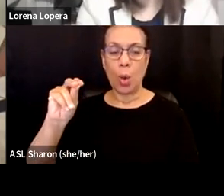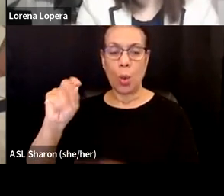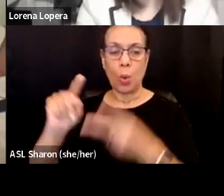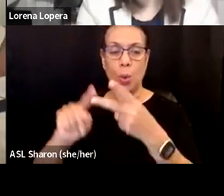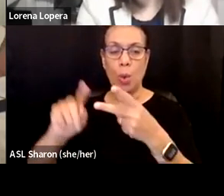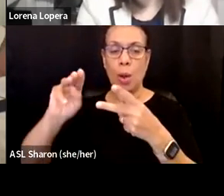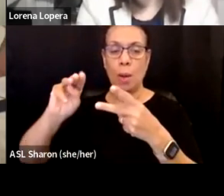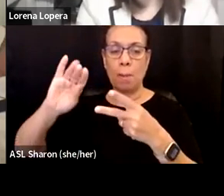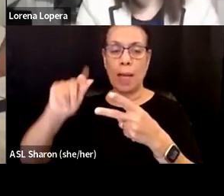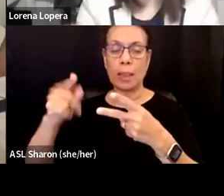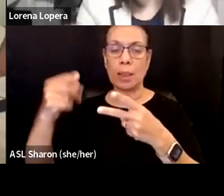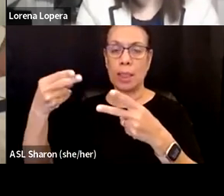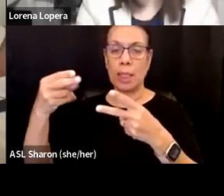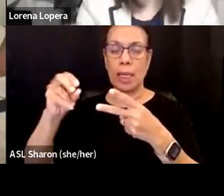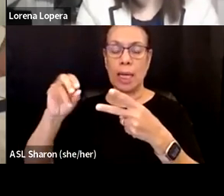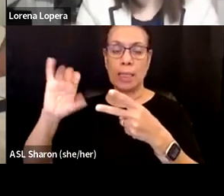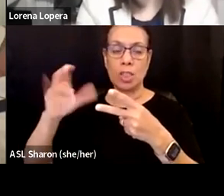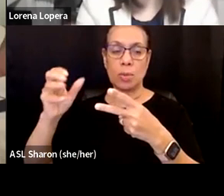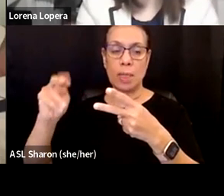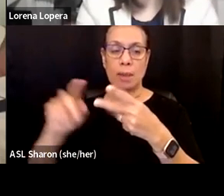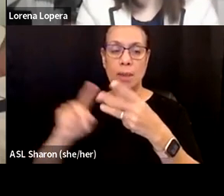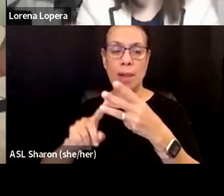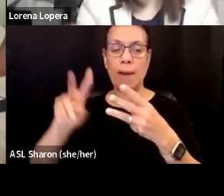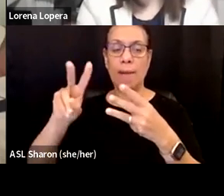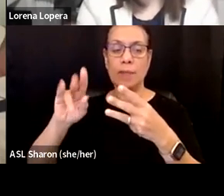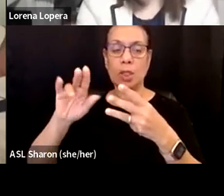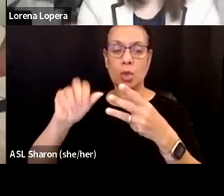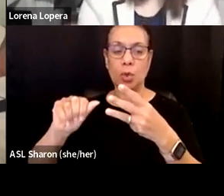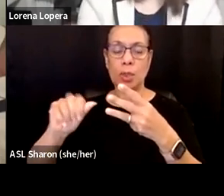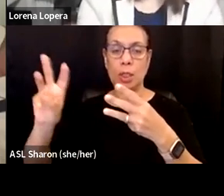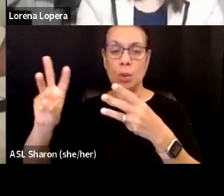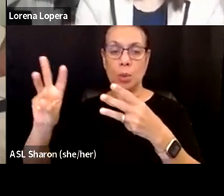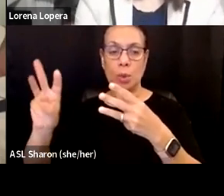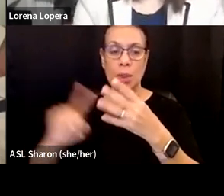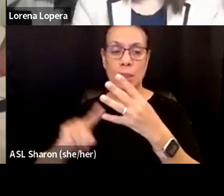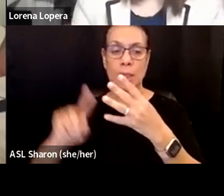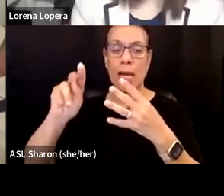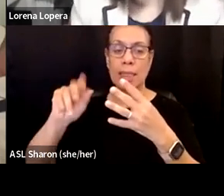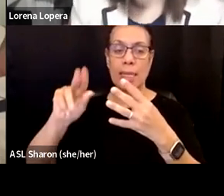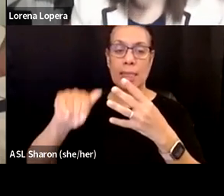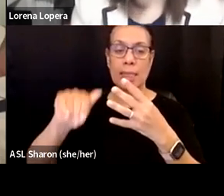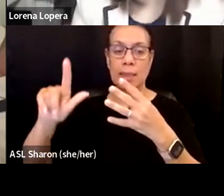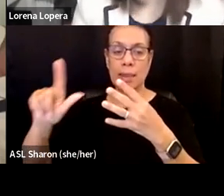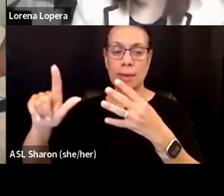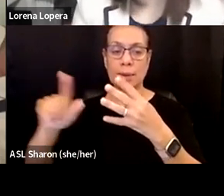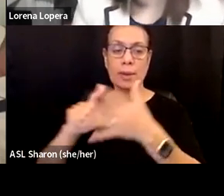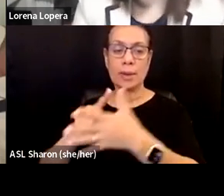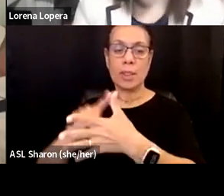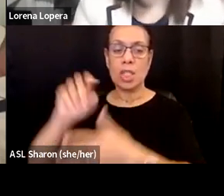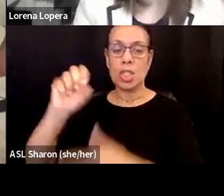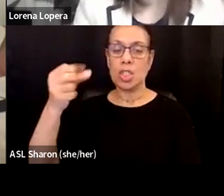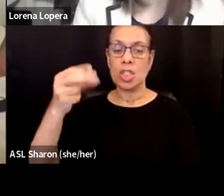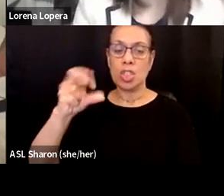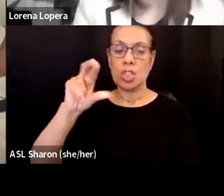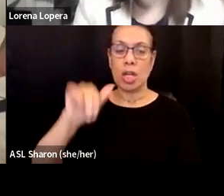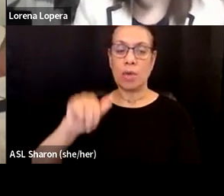heischmann victoria woodward nancy lesson and sherry kelleher if you could all please raise your